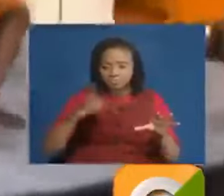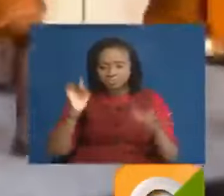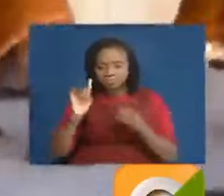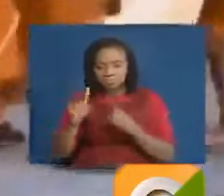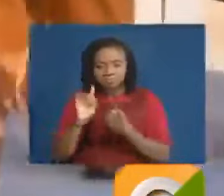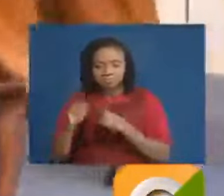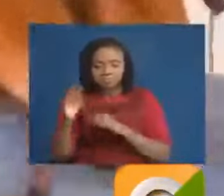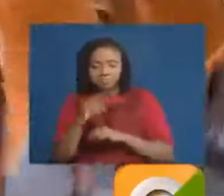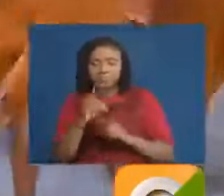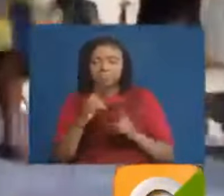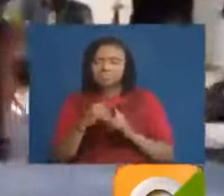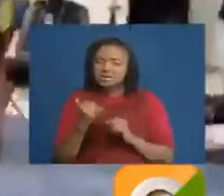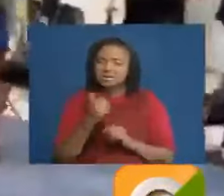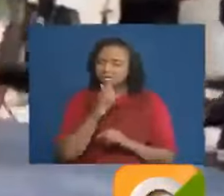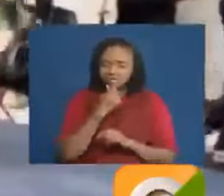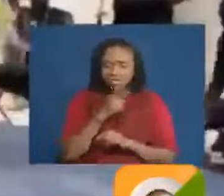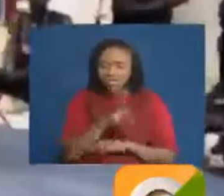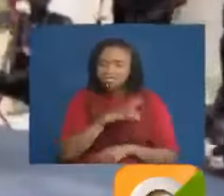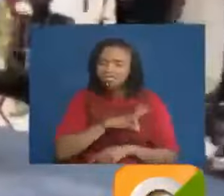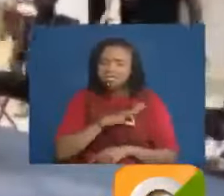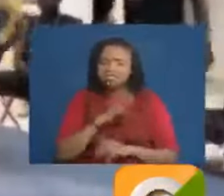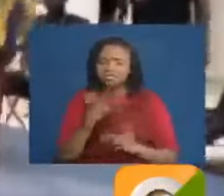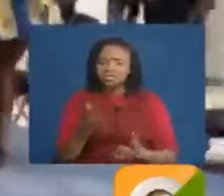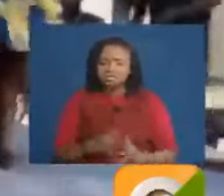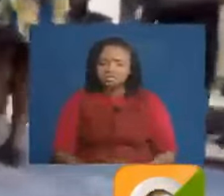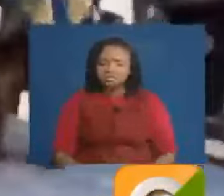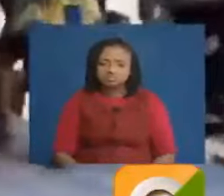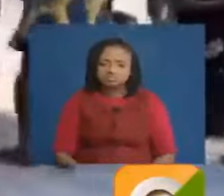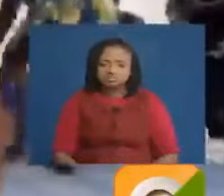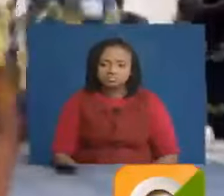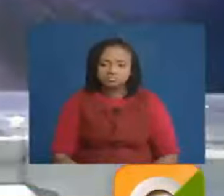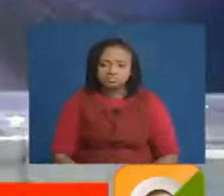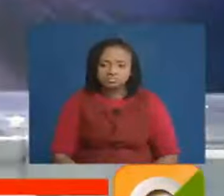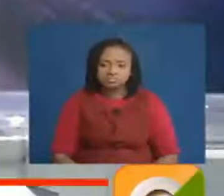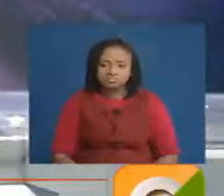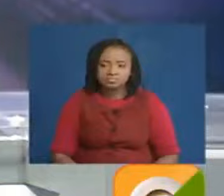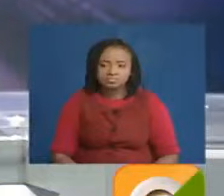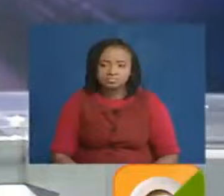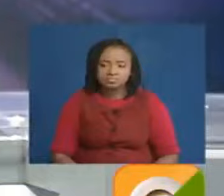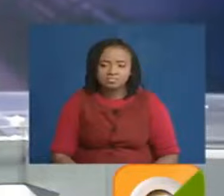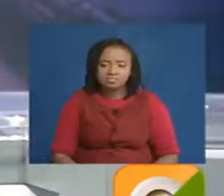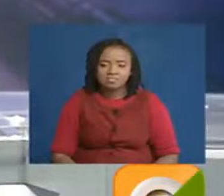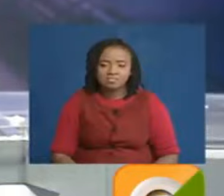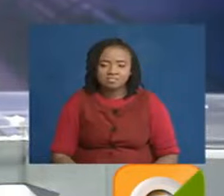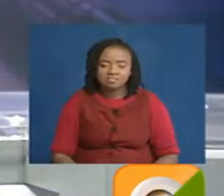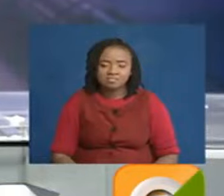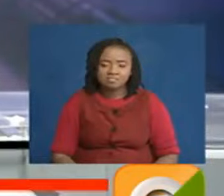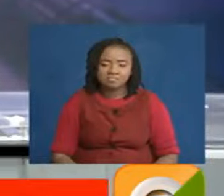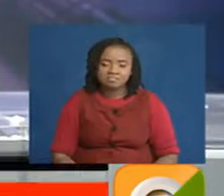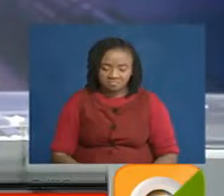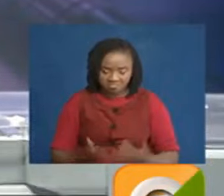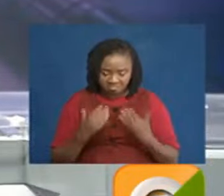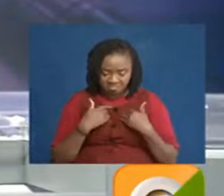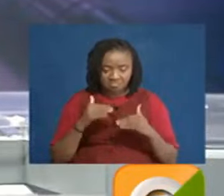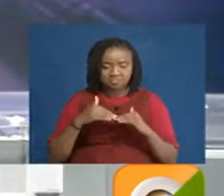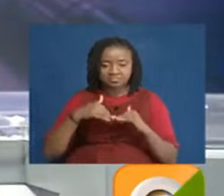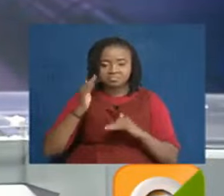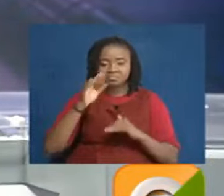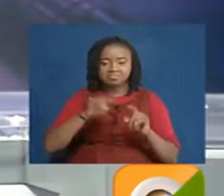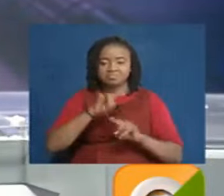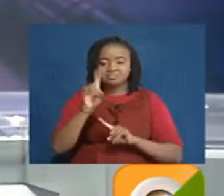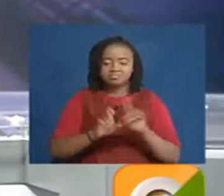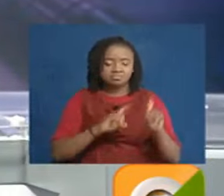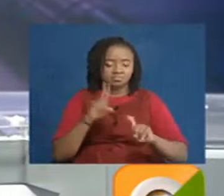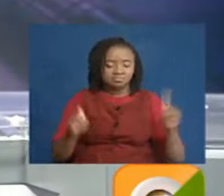project. Emmanuel Toh, Citizen TV, Nairobi. Questions continue to come up on the whereabouts